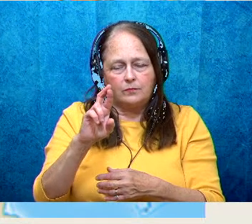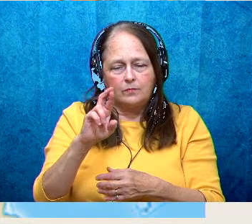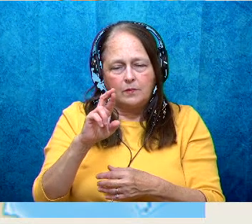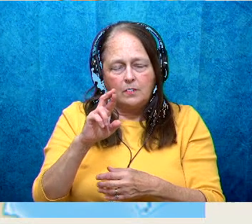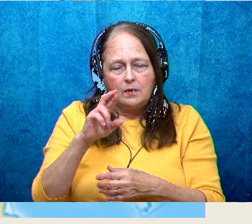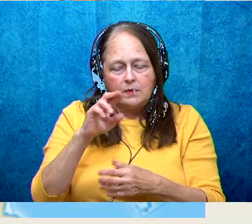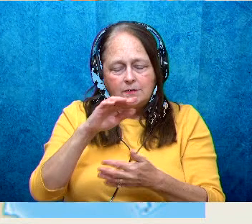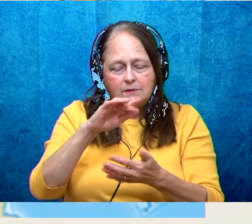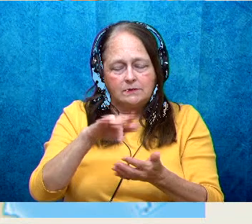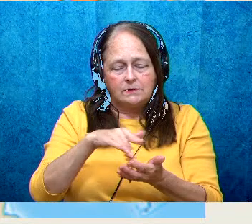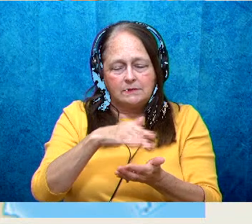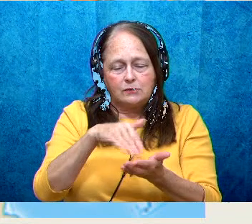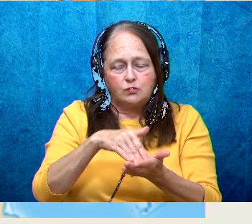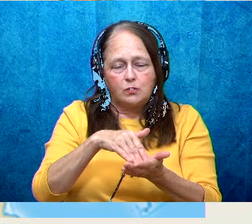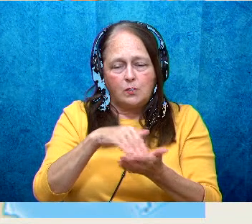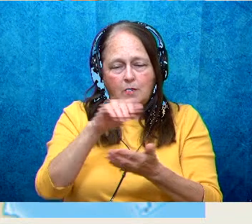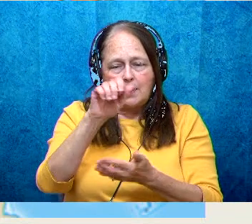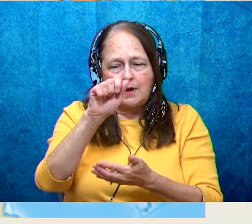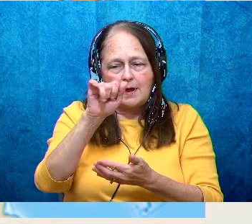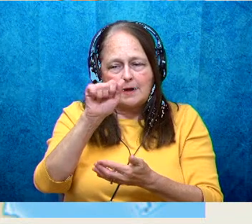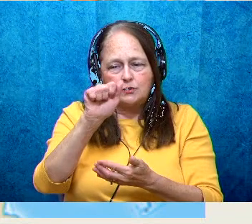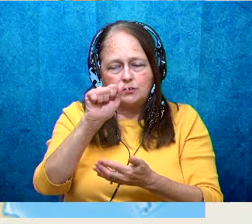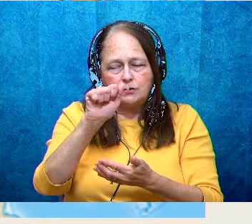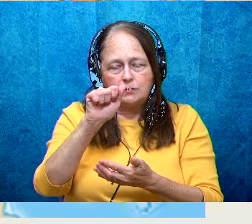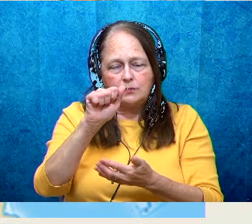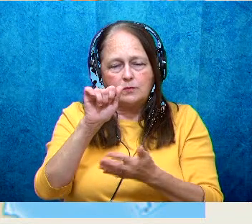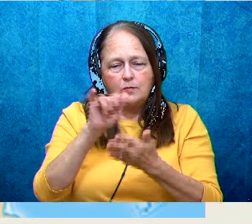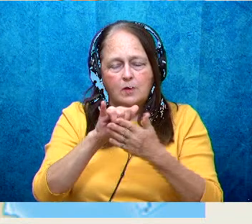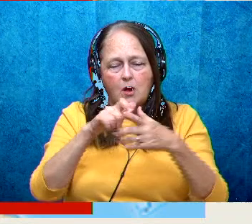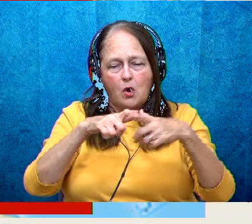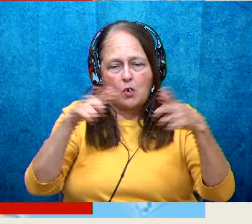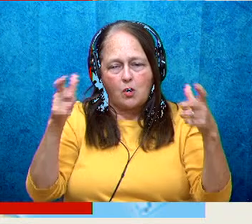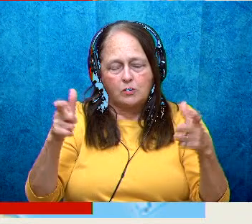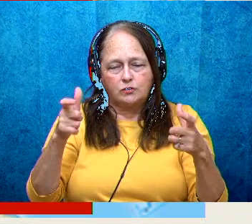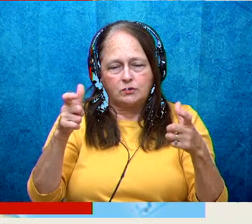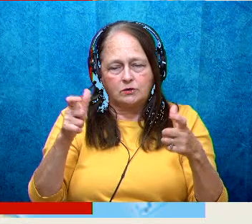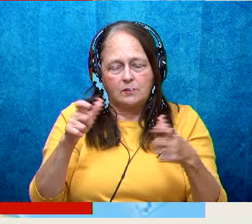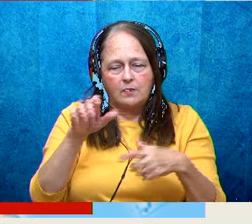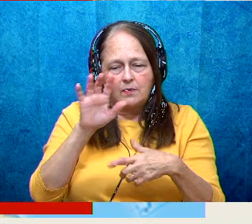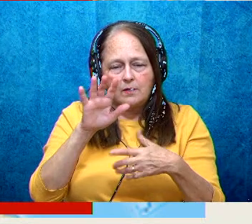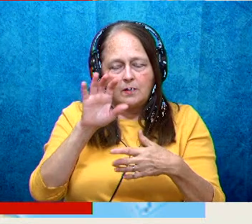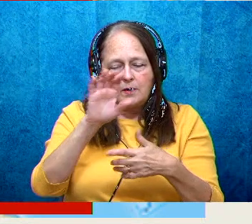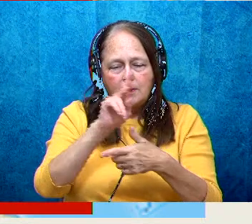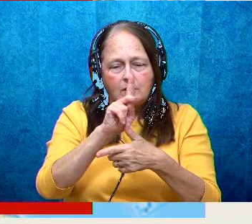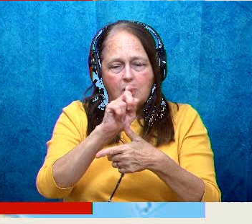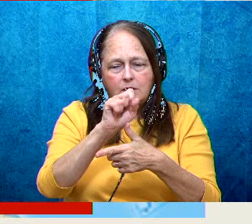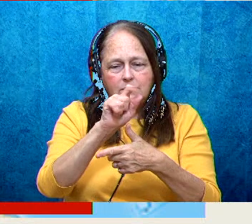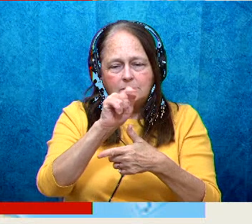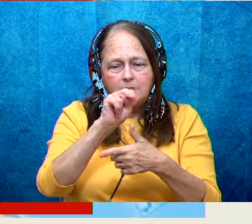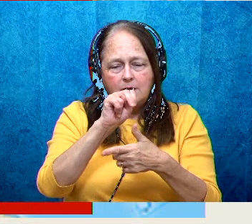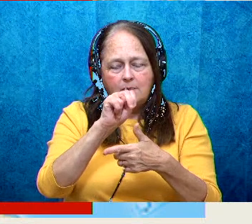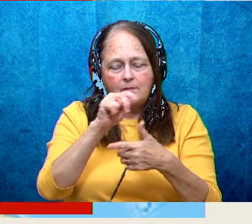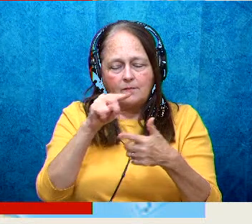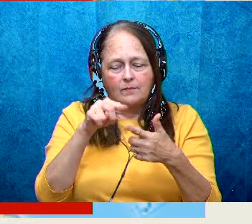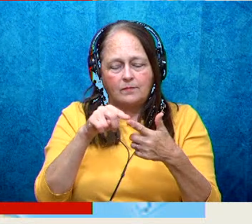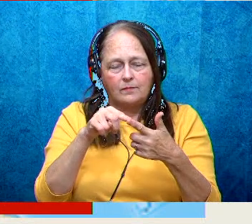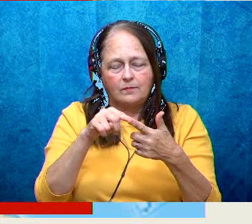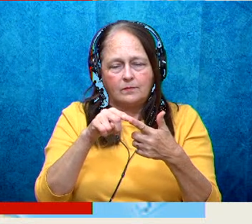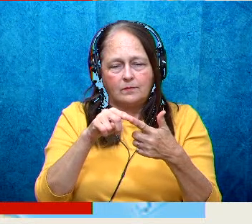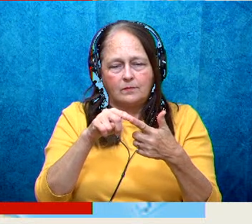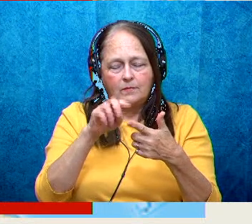So Central Asian republics. Here, the largest of these 5 is Kazakhstan. Next, we